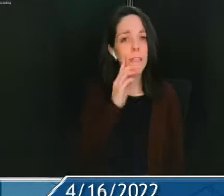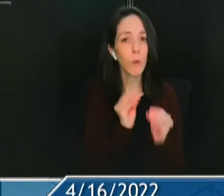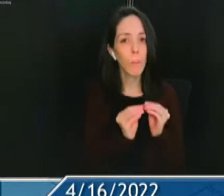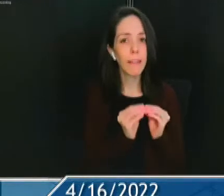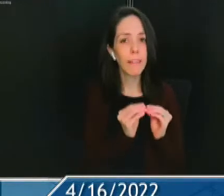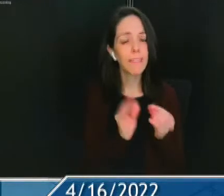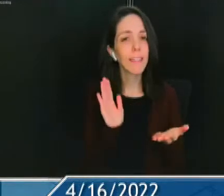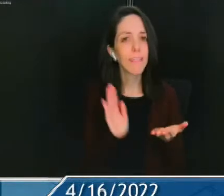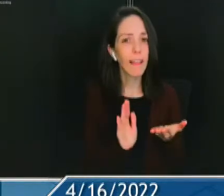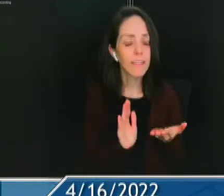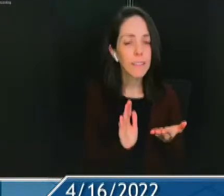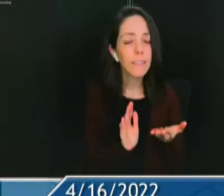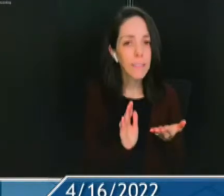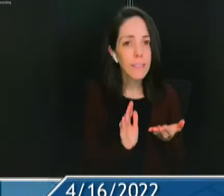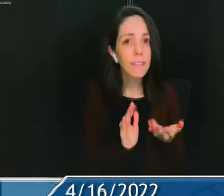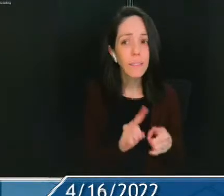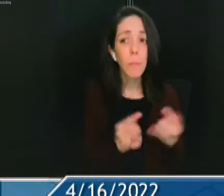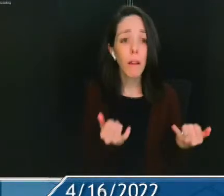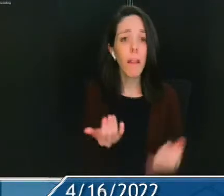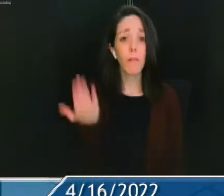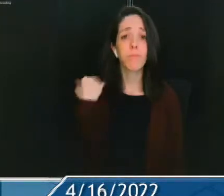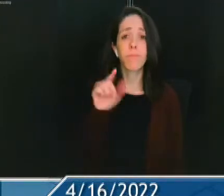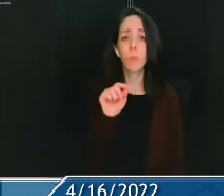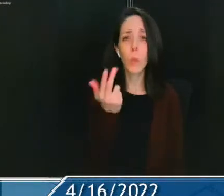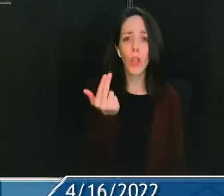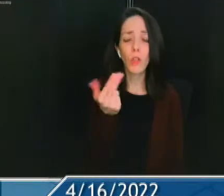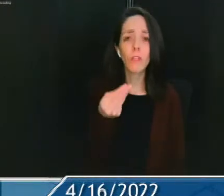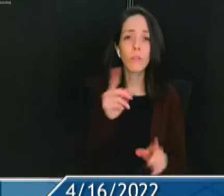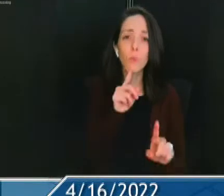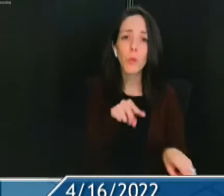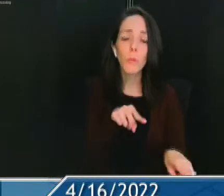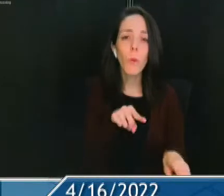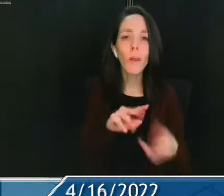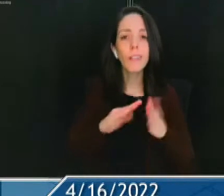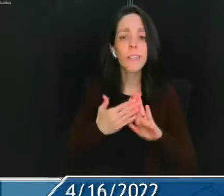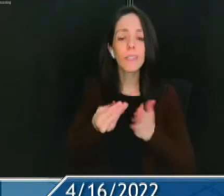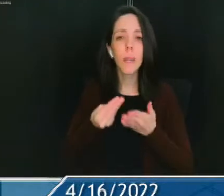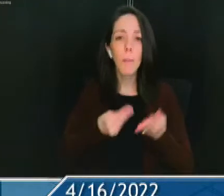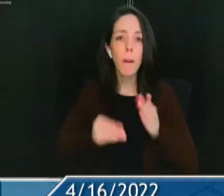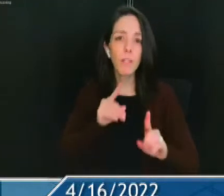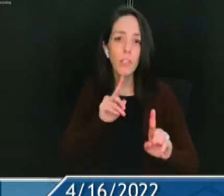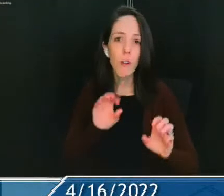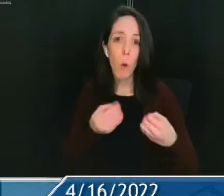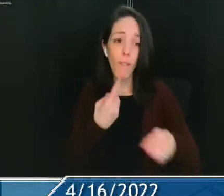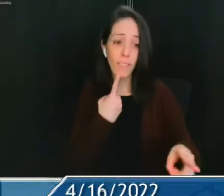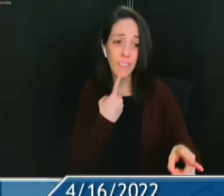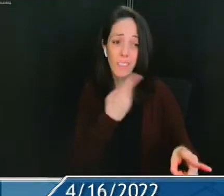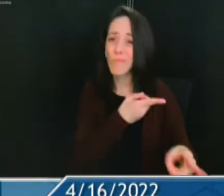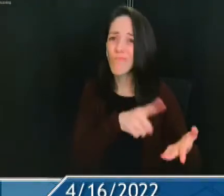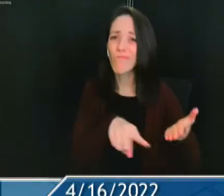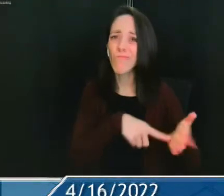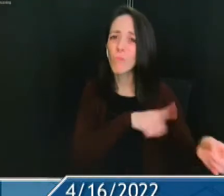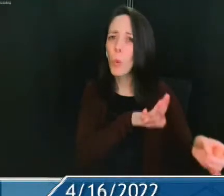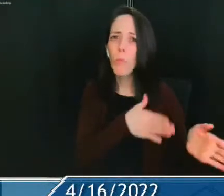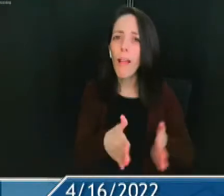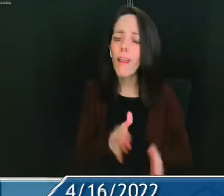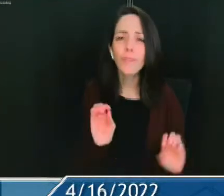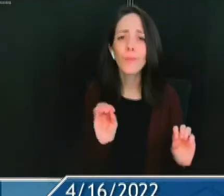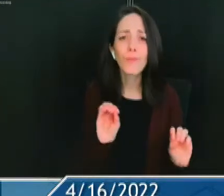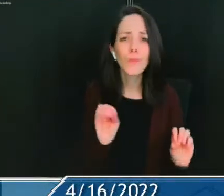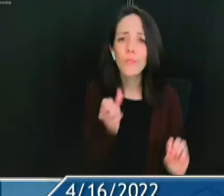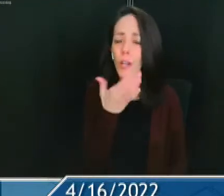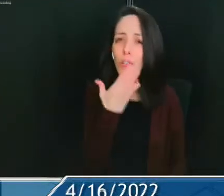And in its 2013 report, the City Budget Office criticized Parks for its maintenance plans. One more.